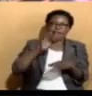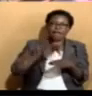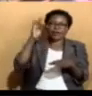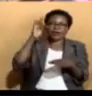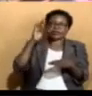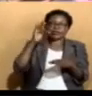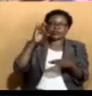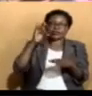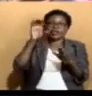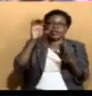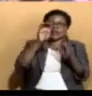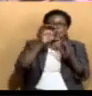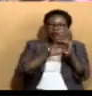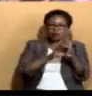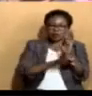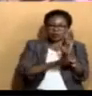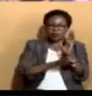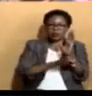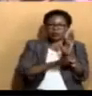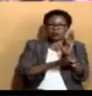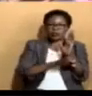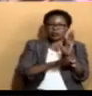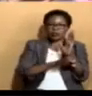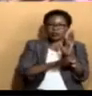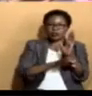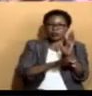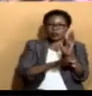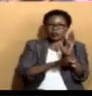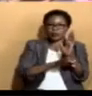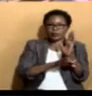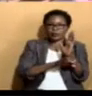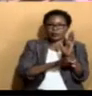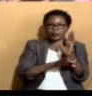affect the constitutional